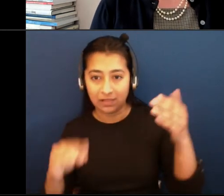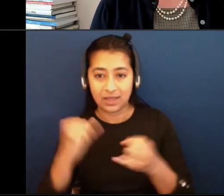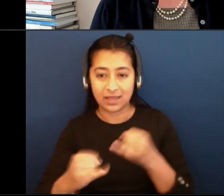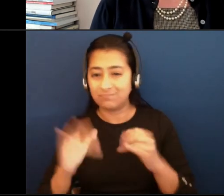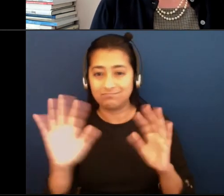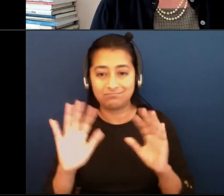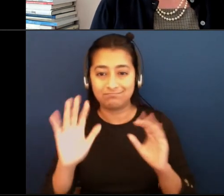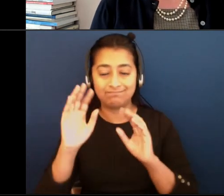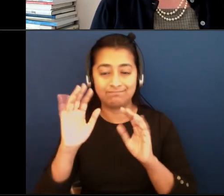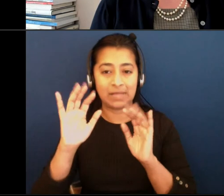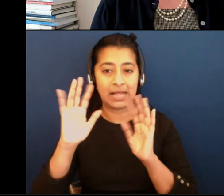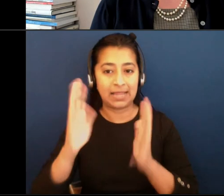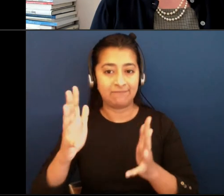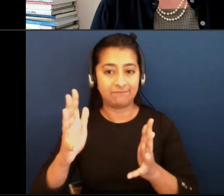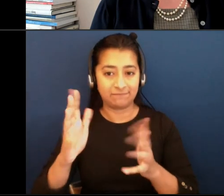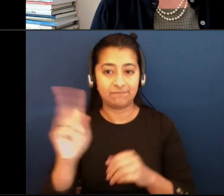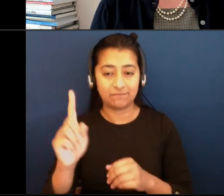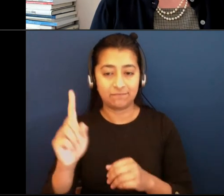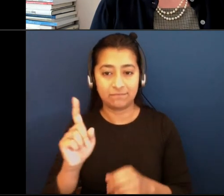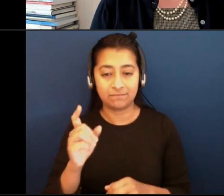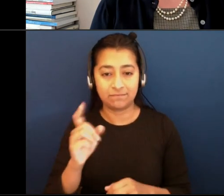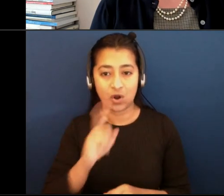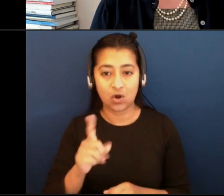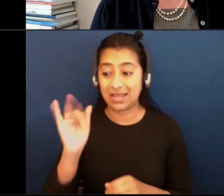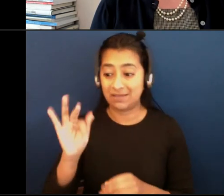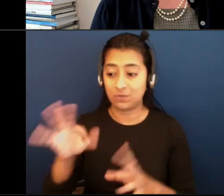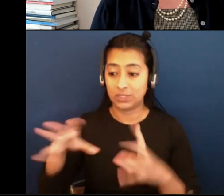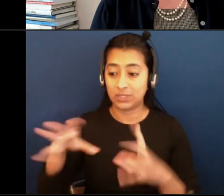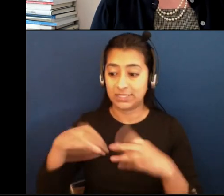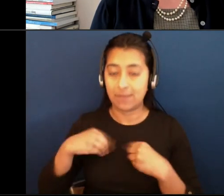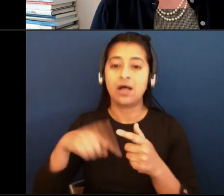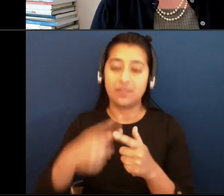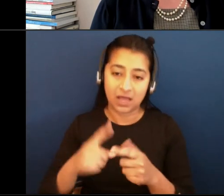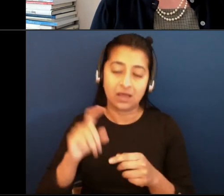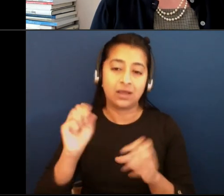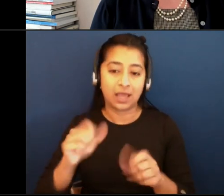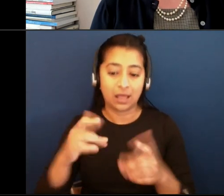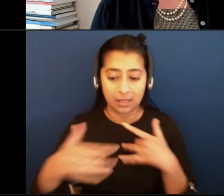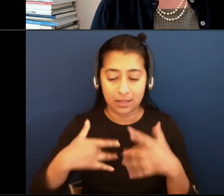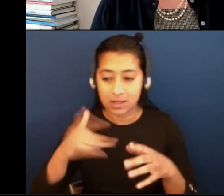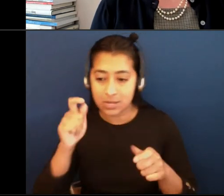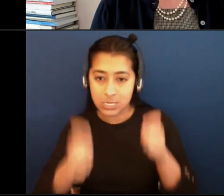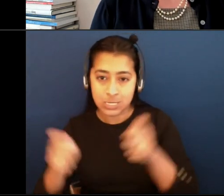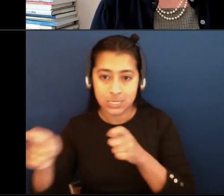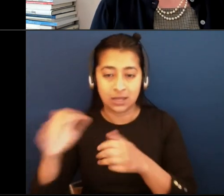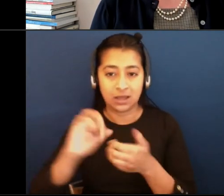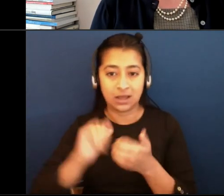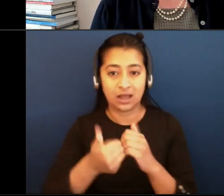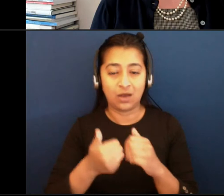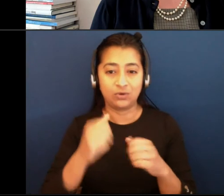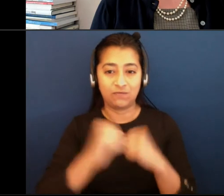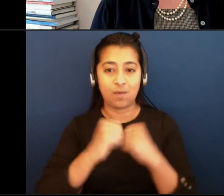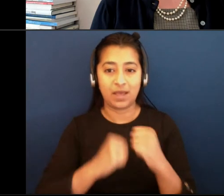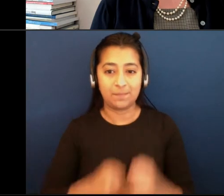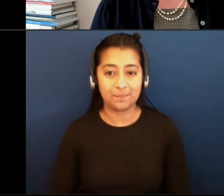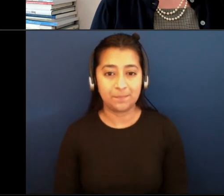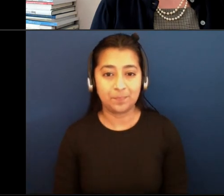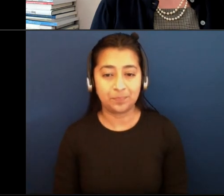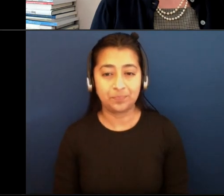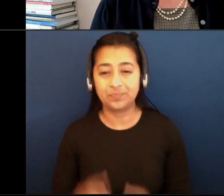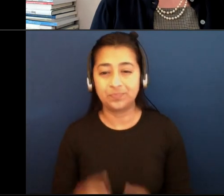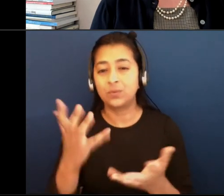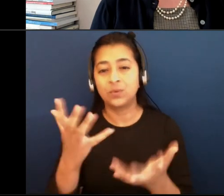belong. Once a paper is accepted, that's when we worry about how it should be formatted. So we want to make it